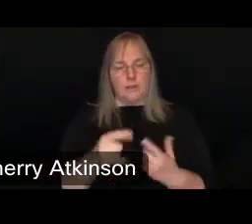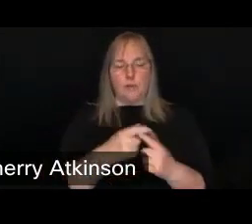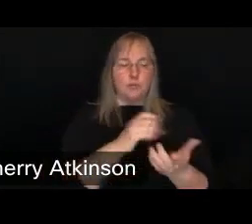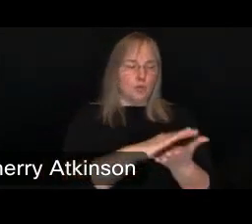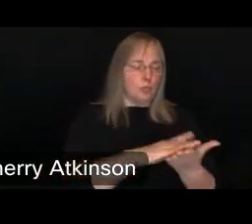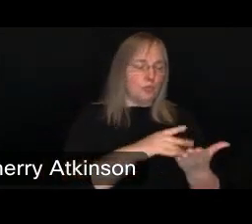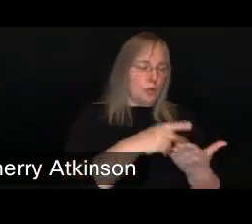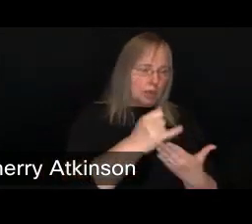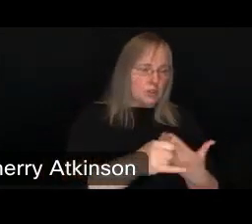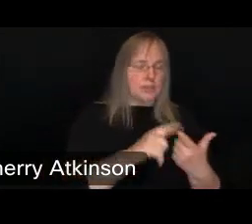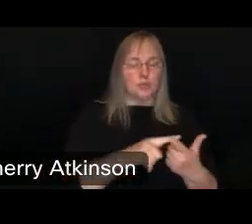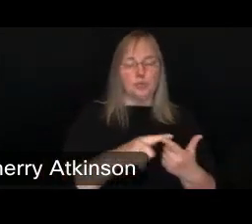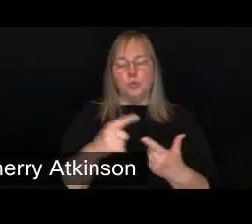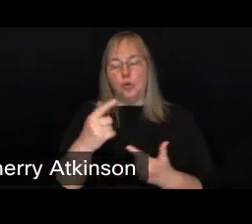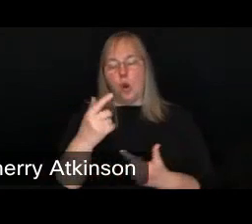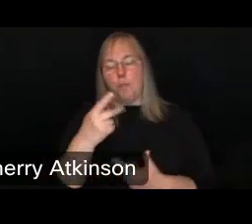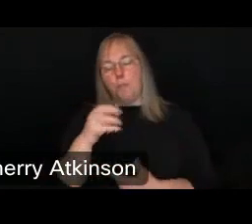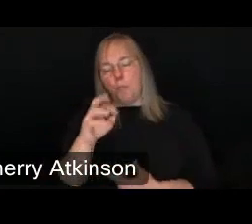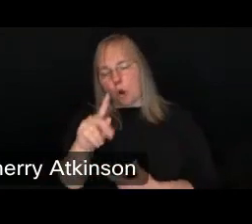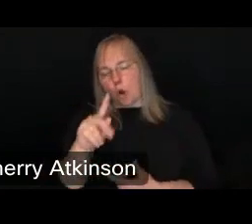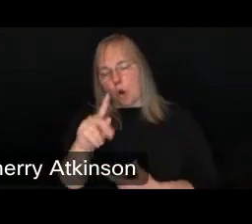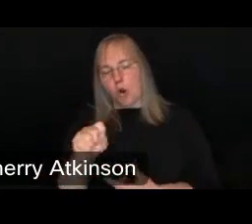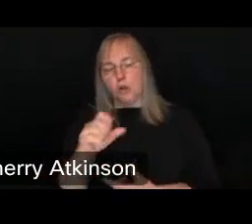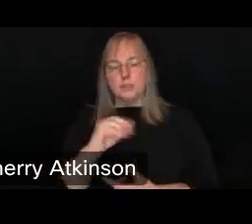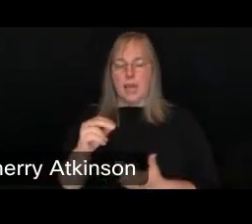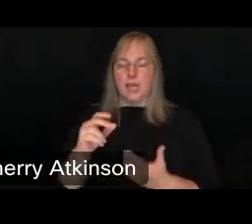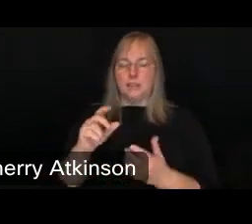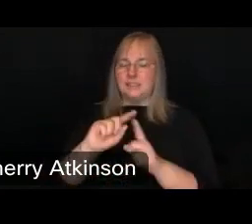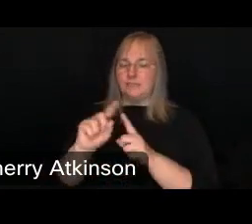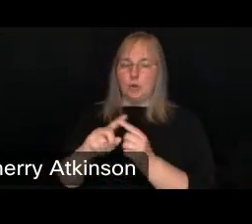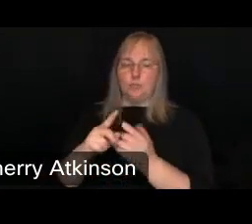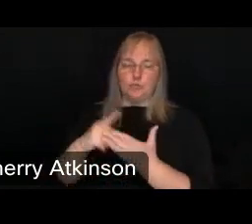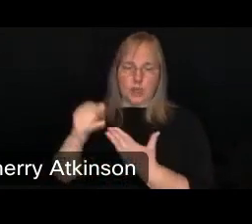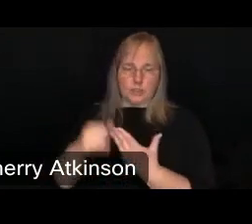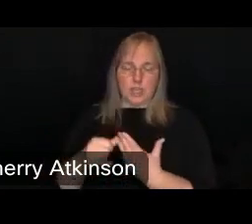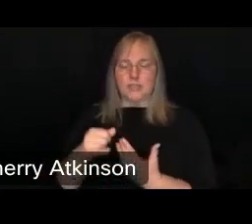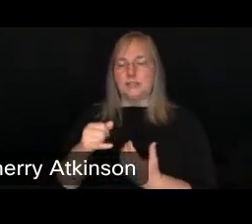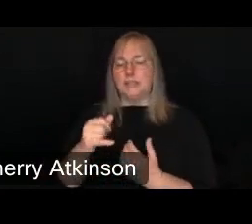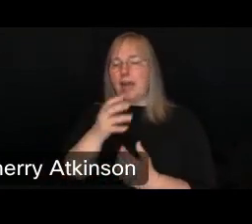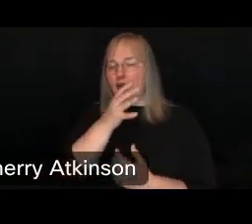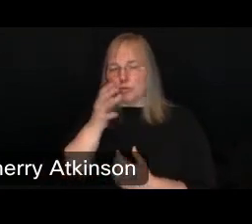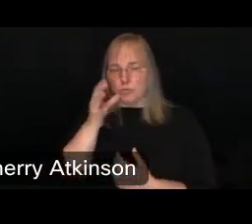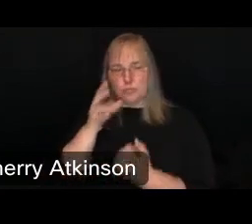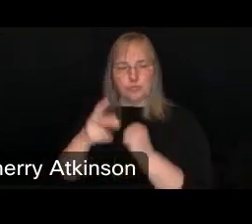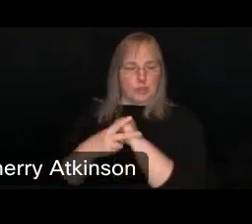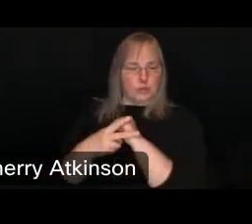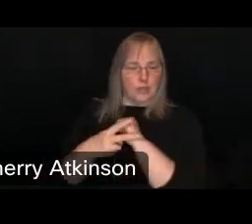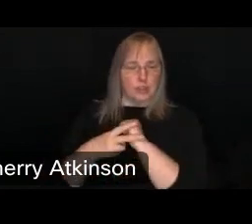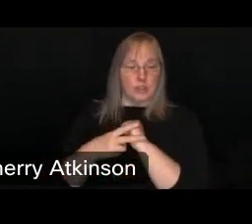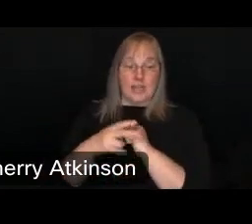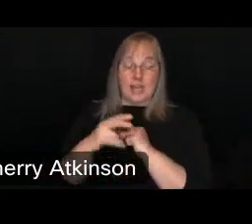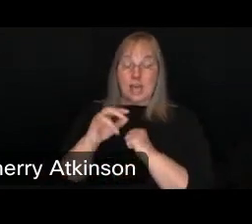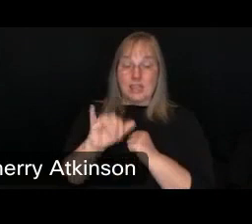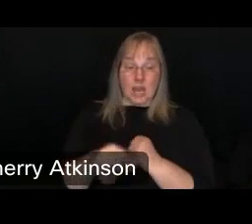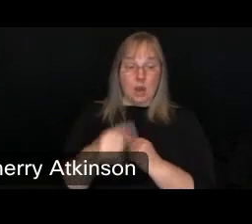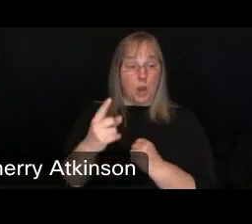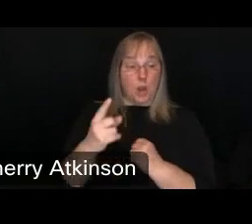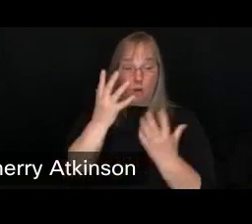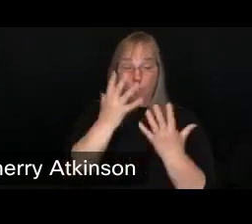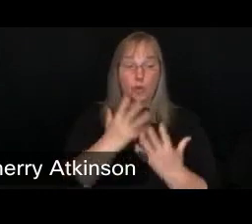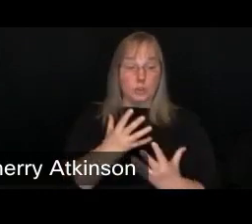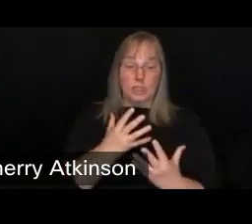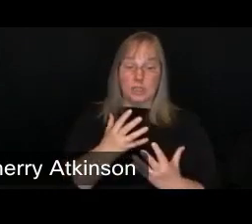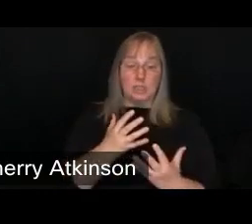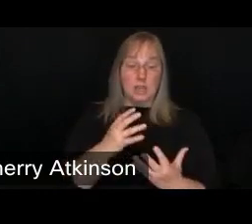fire projects, agriculture preservation, and that one unfortunately has been showing